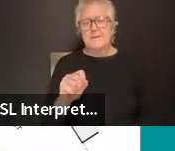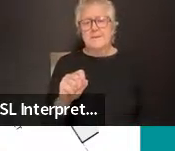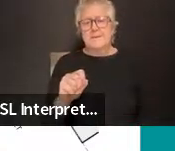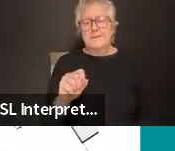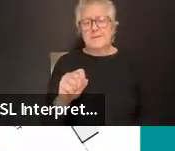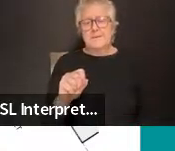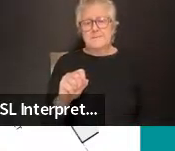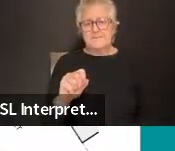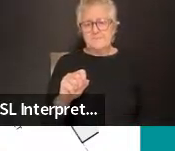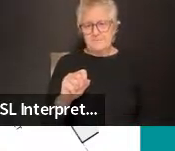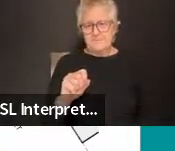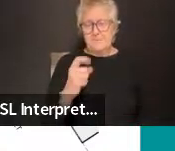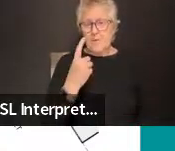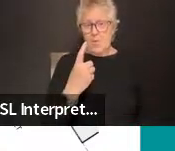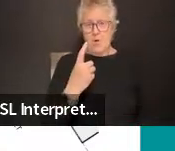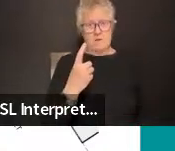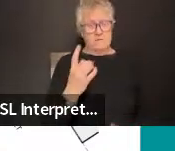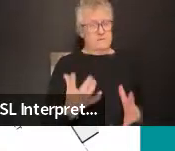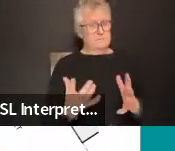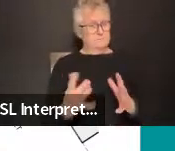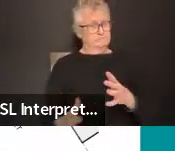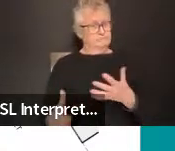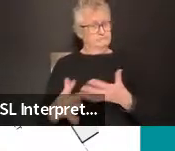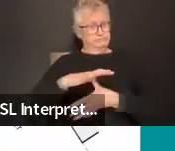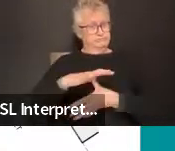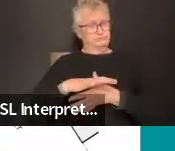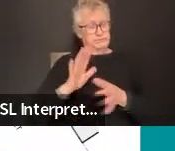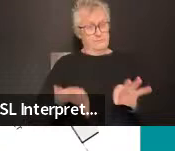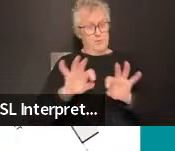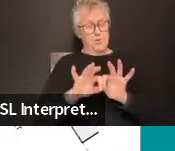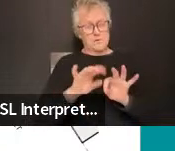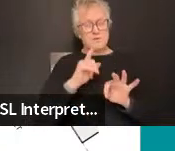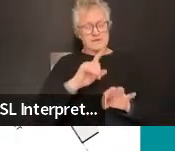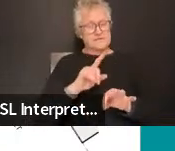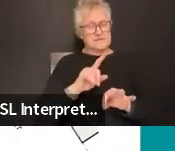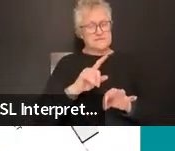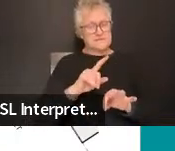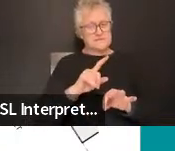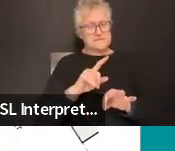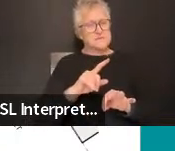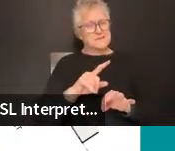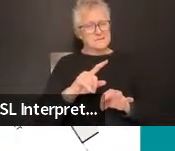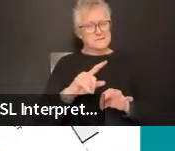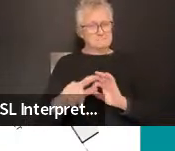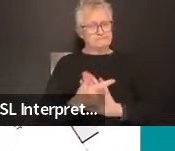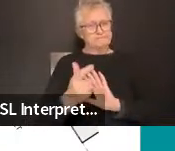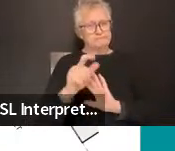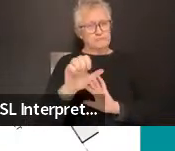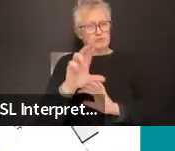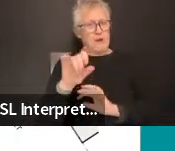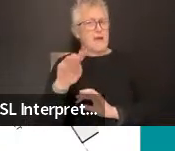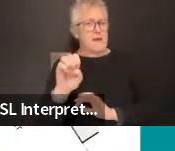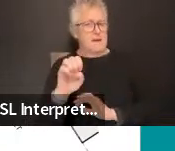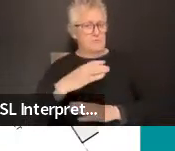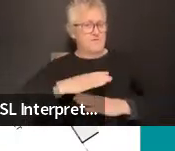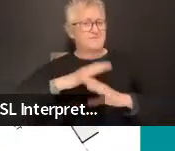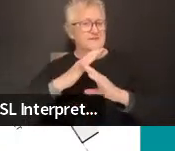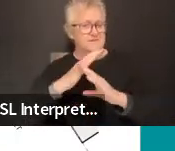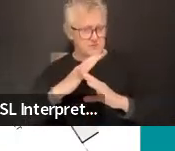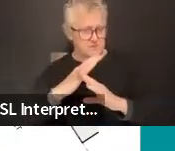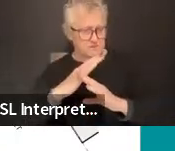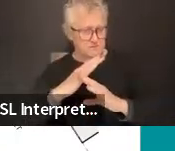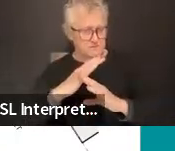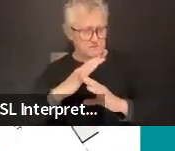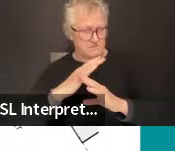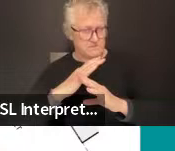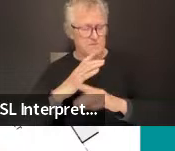crime prevention through environmental design, CPTED, you may have heard. And a lot of it's really pretty basic. It's anticipating